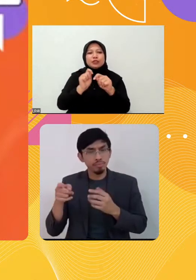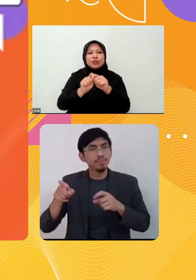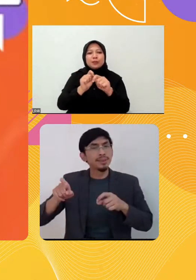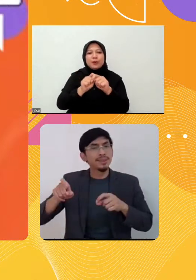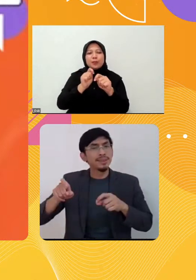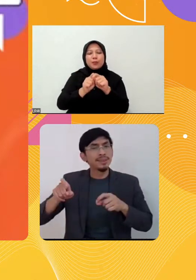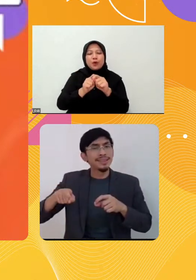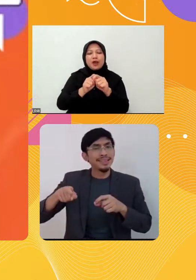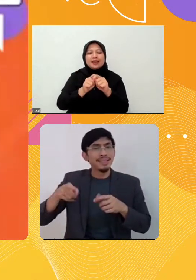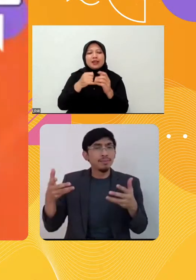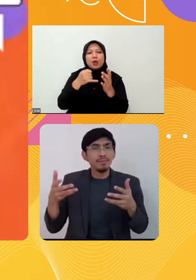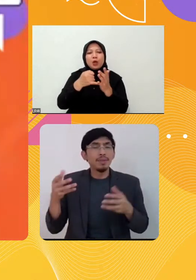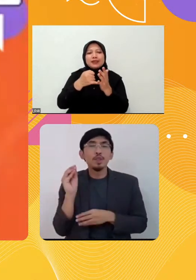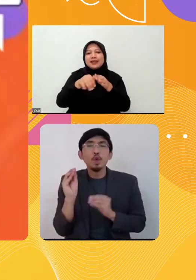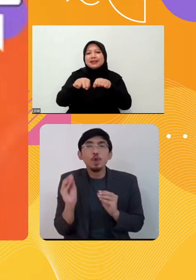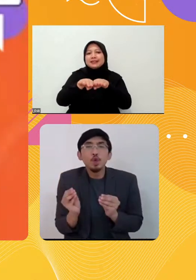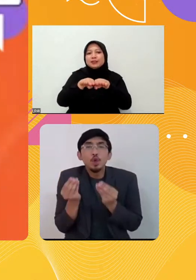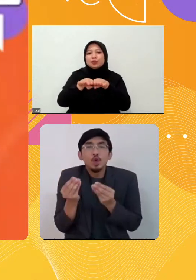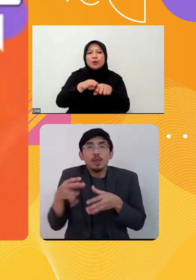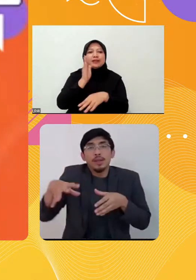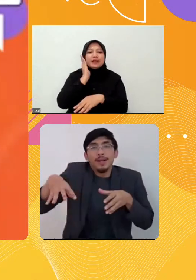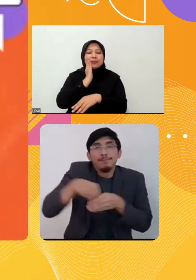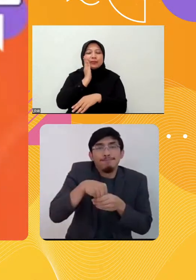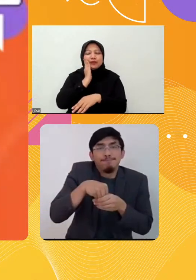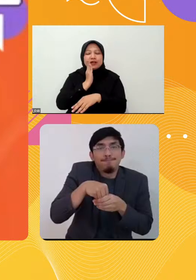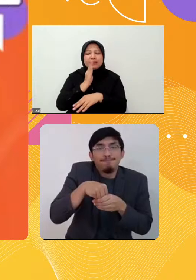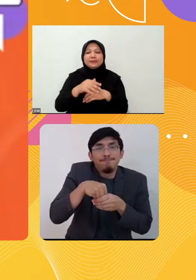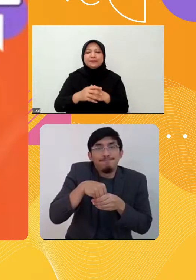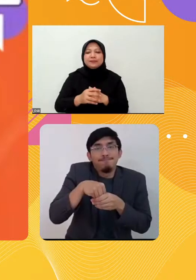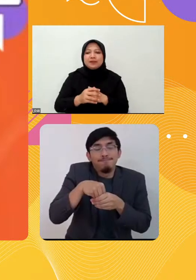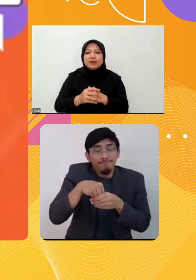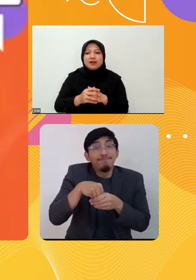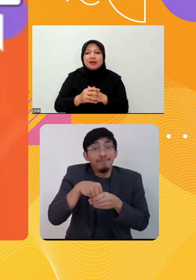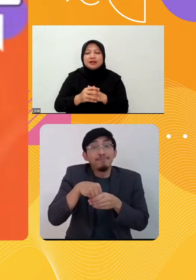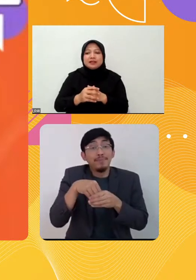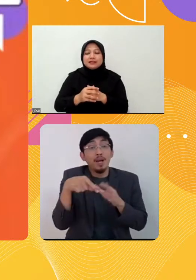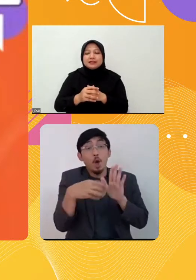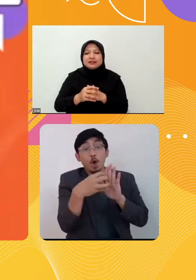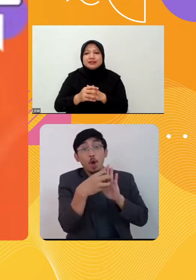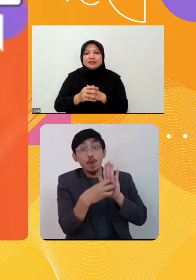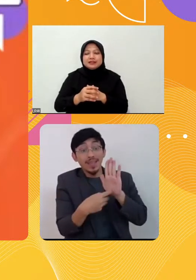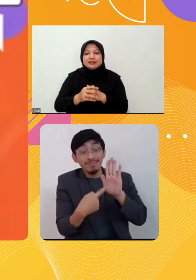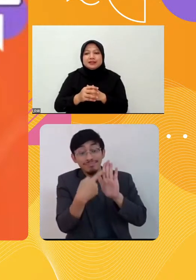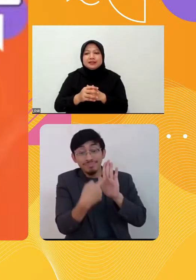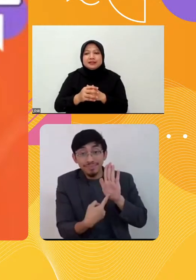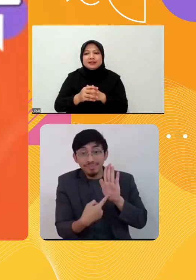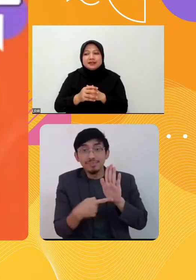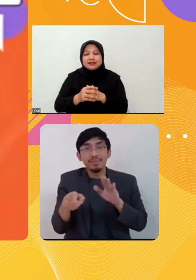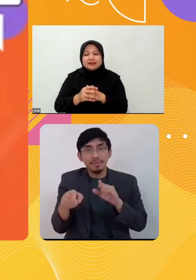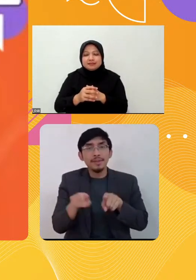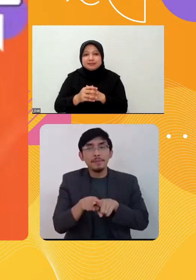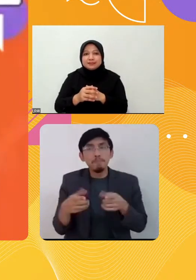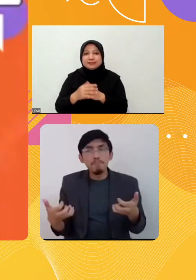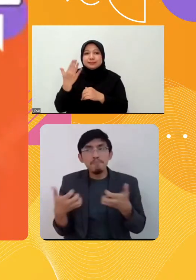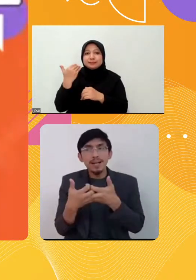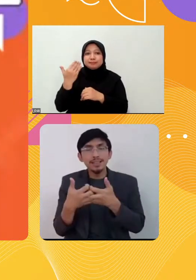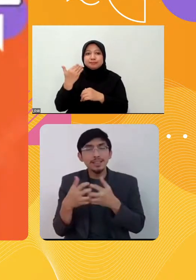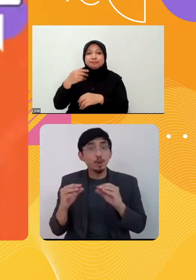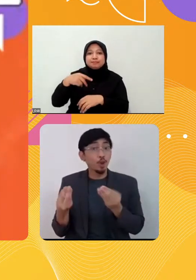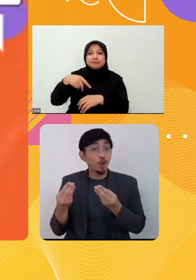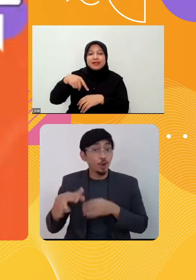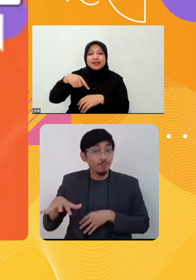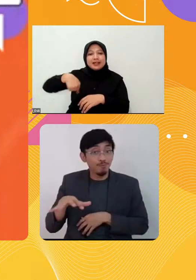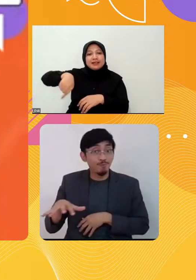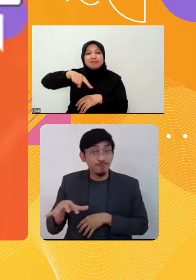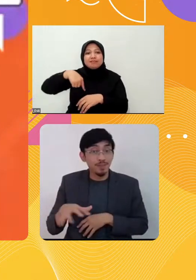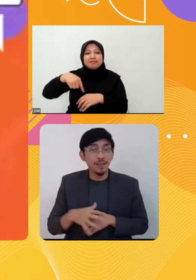the rest of the people who in the groups need have some kind of additional informations. Yeah, please